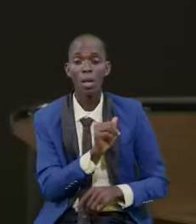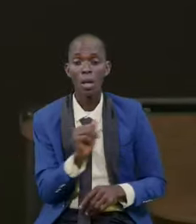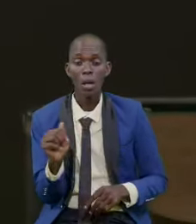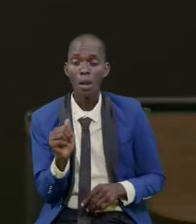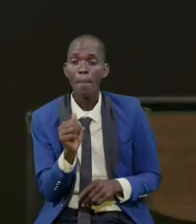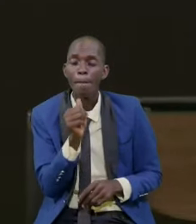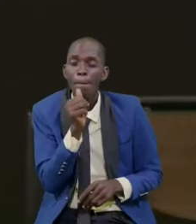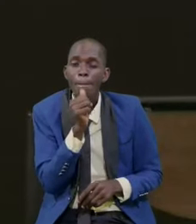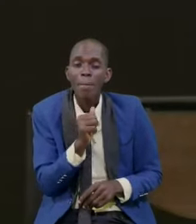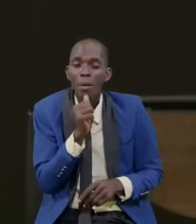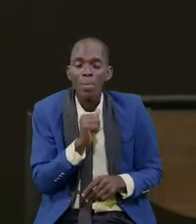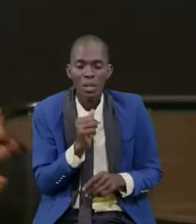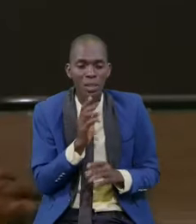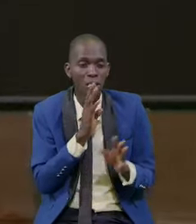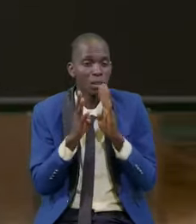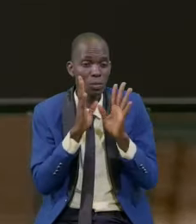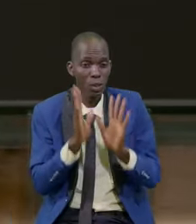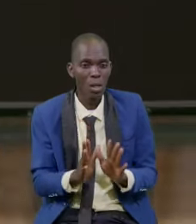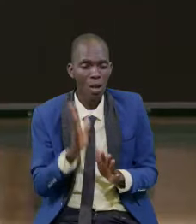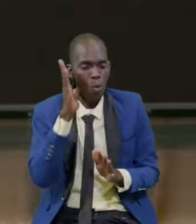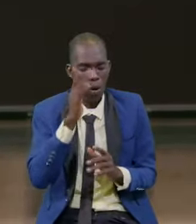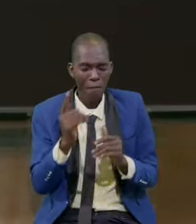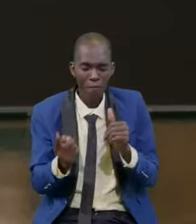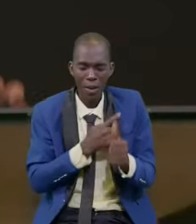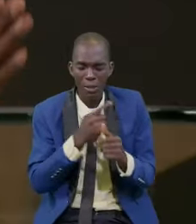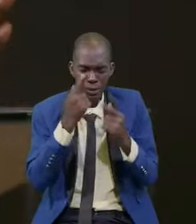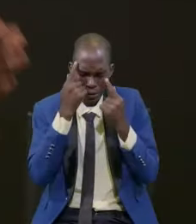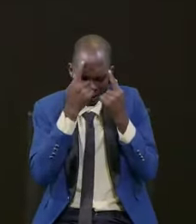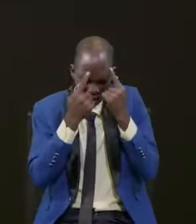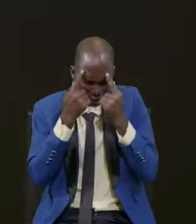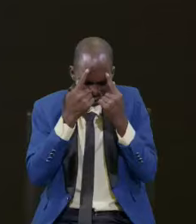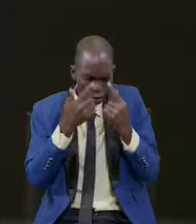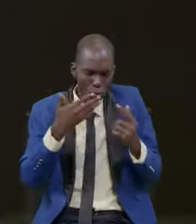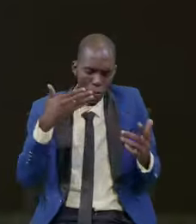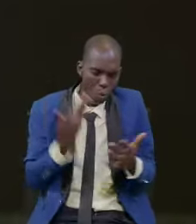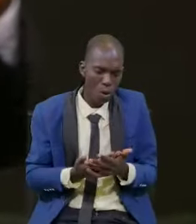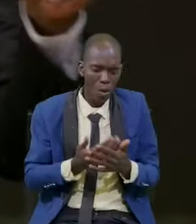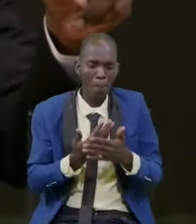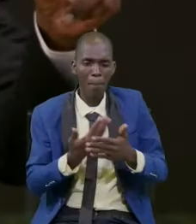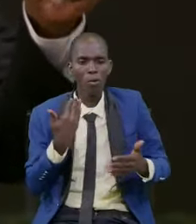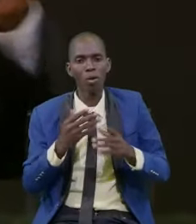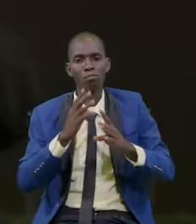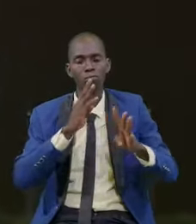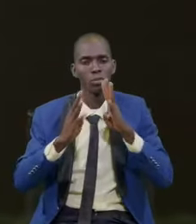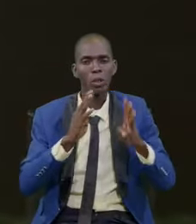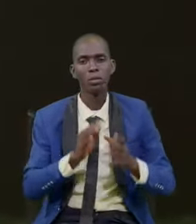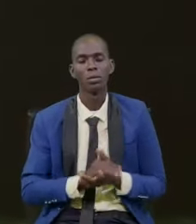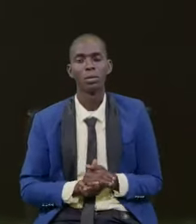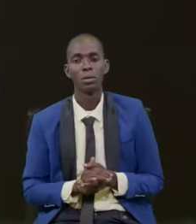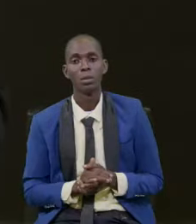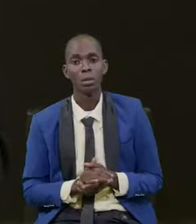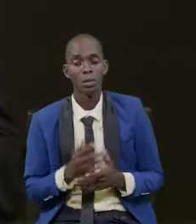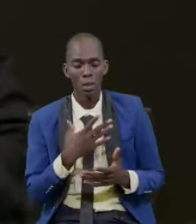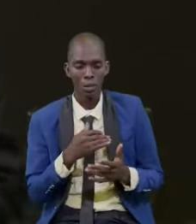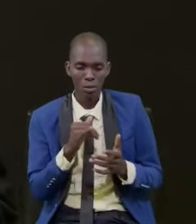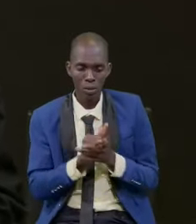he speaks. A private speaker will look before he leaves. He would say,